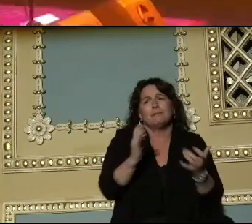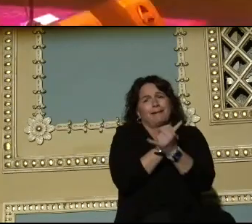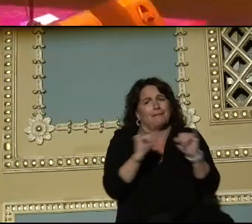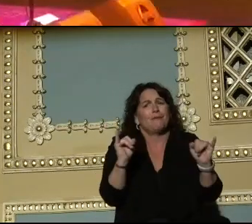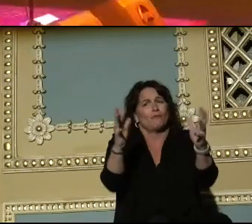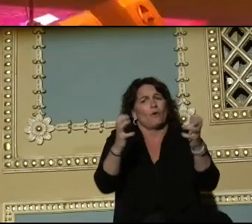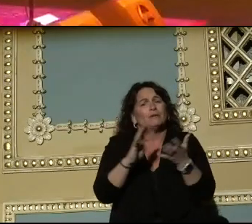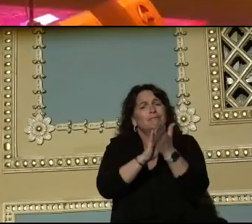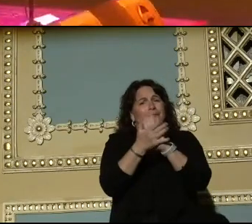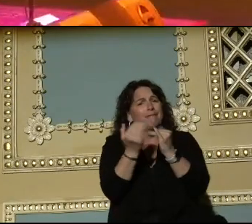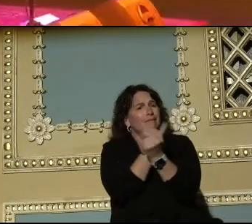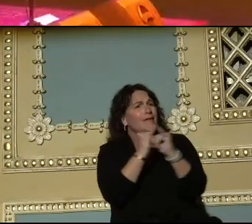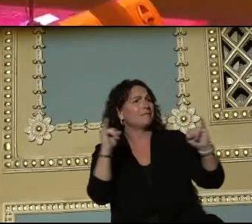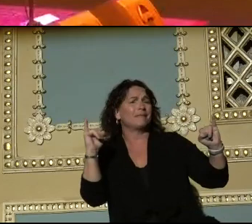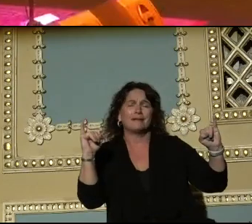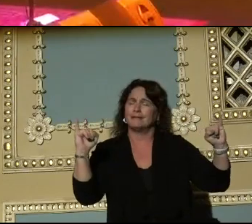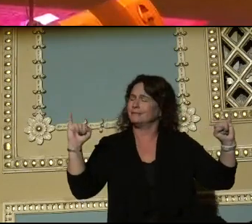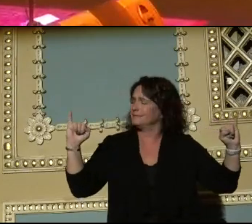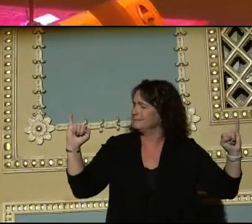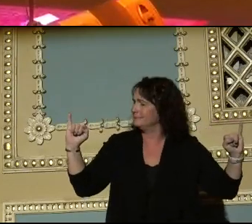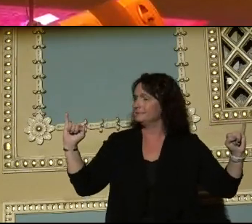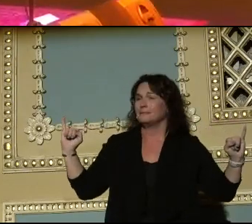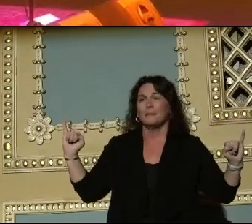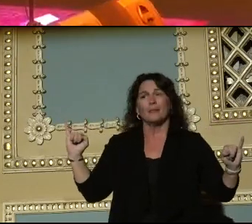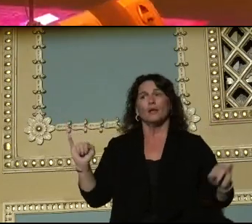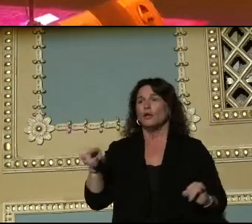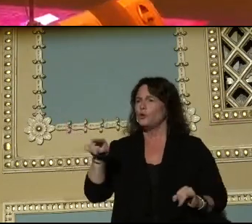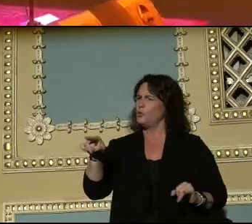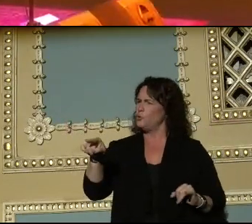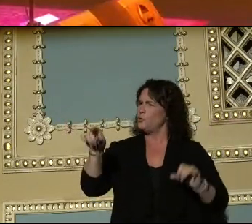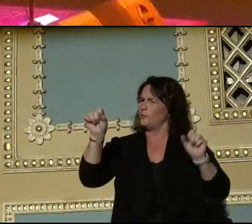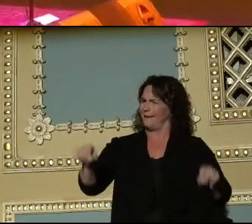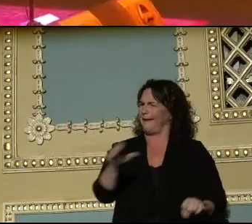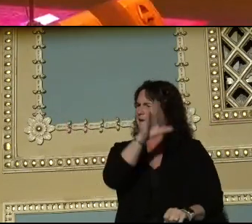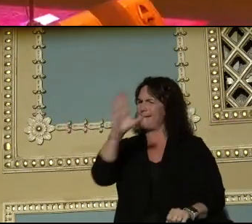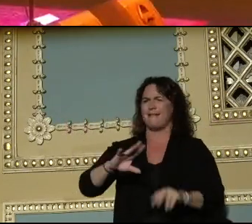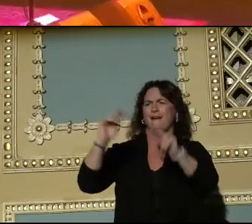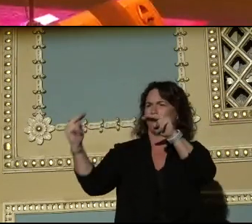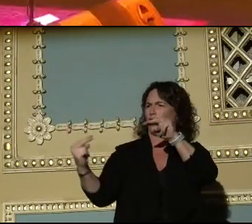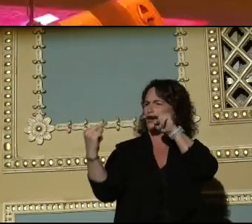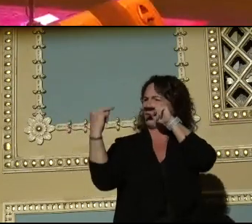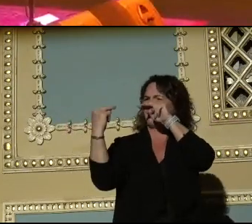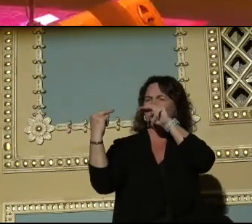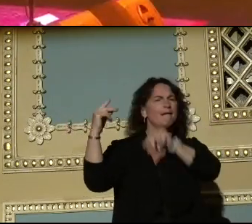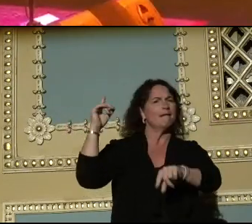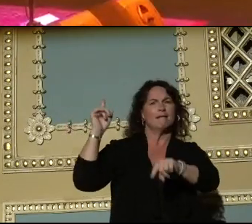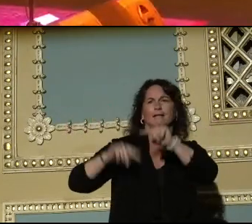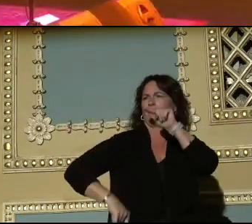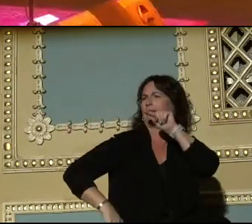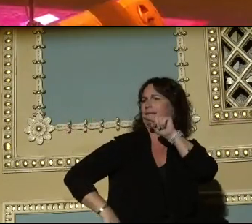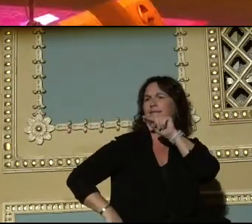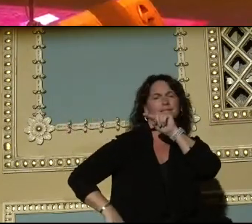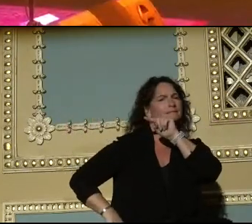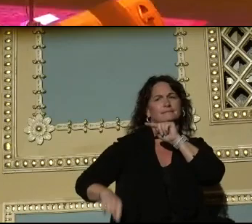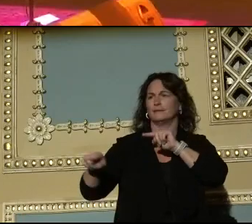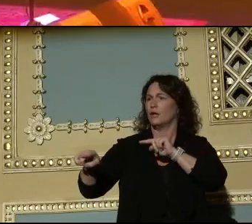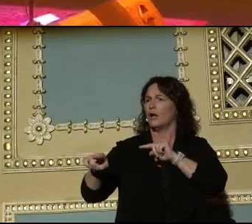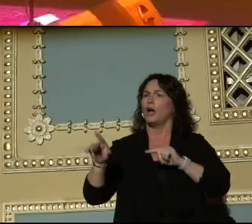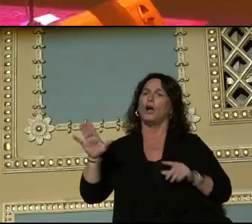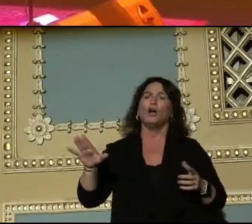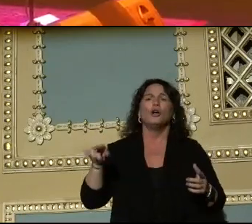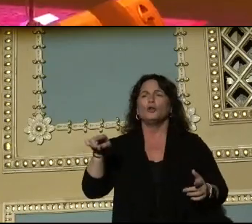Well, baby, you could never look me in the eye. Yeah, you buckle with the weight of